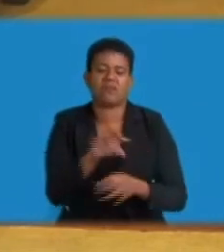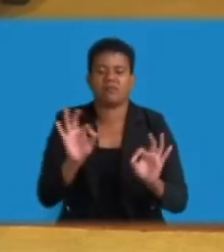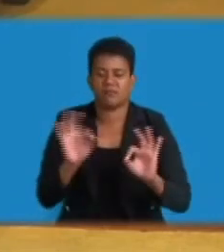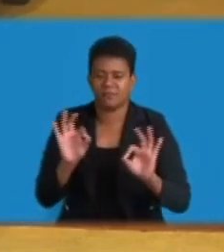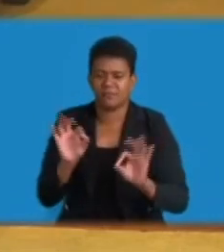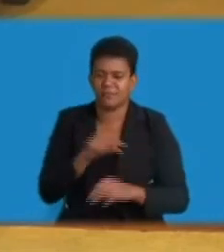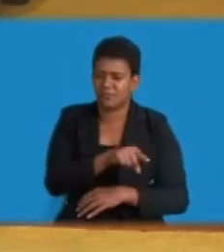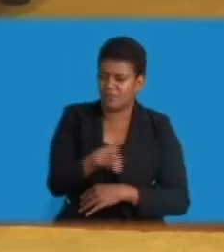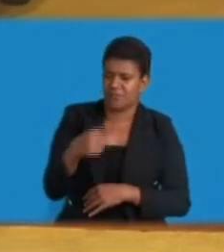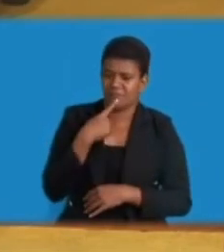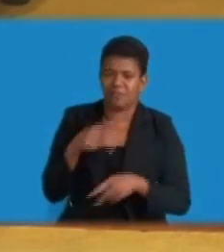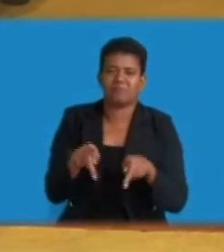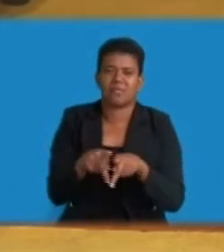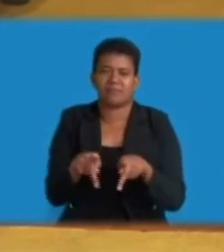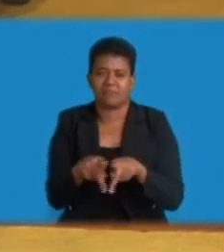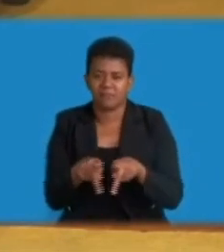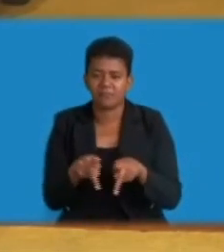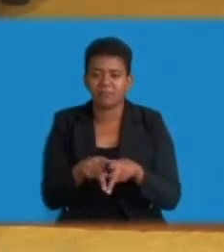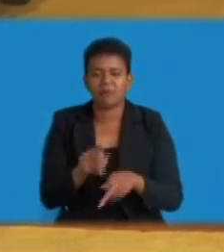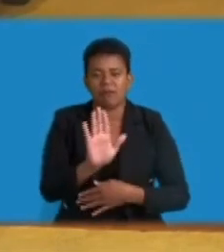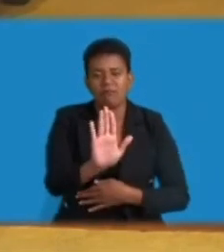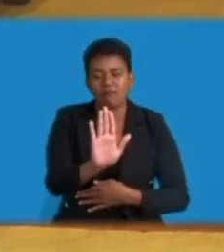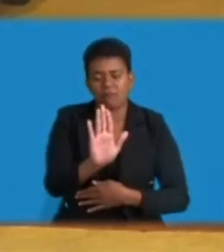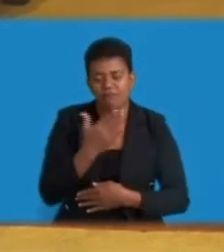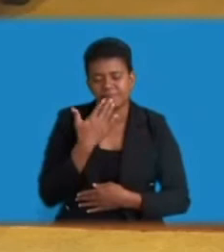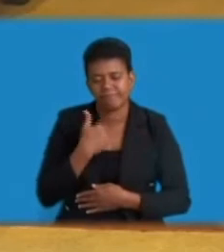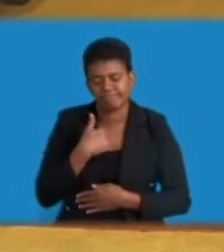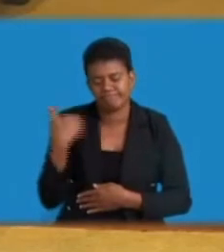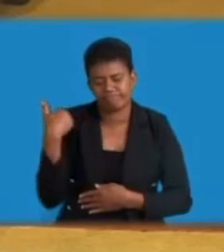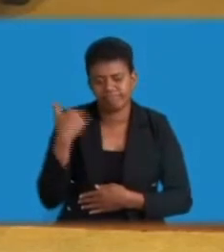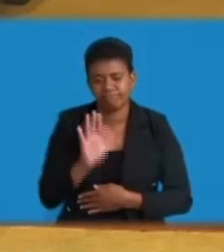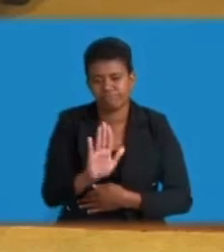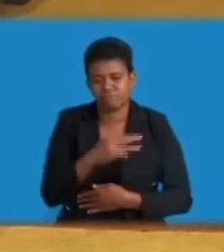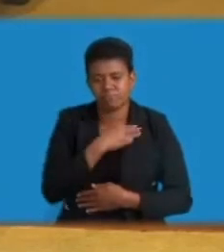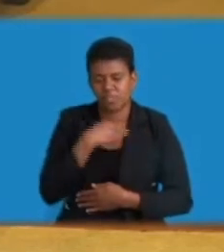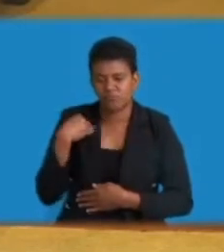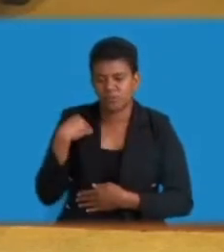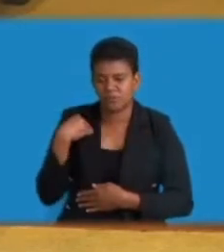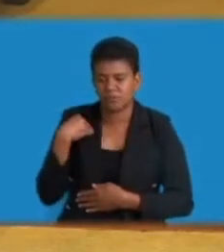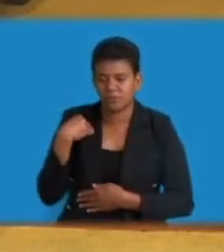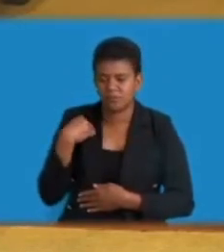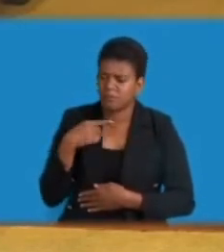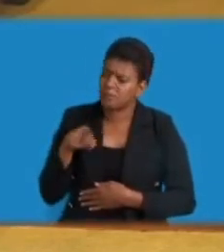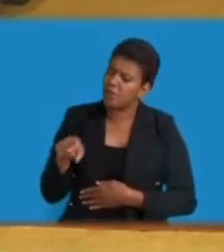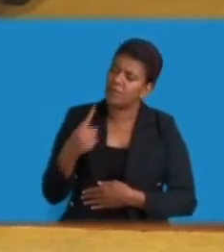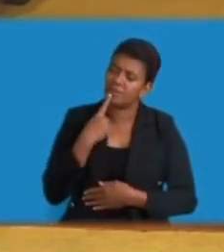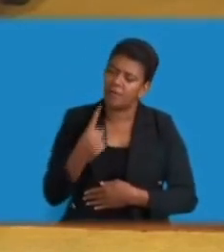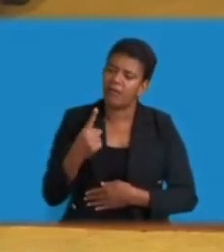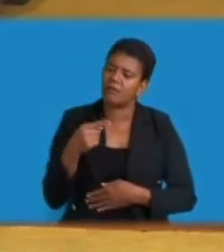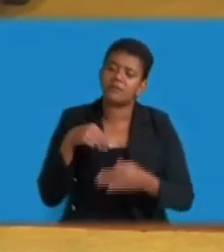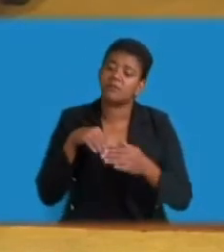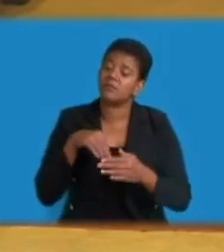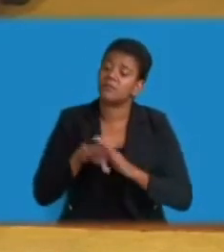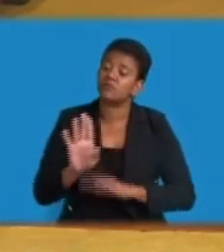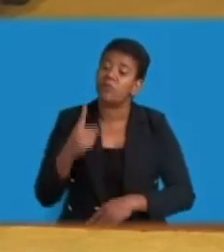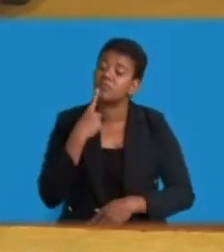let me sort of remind the minister what he said in his maiden speech, and we've